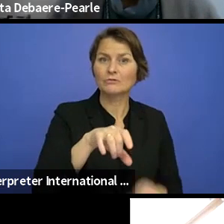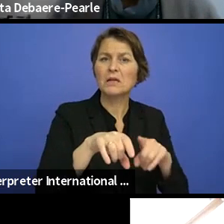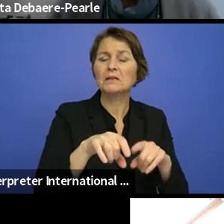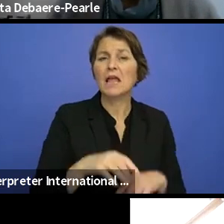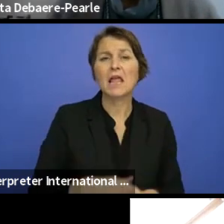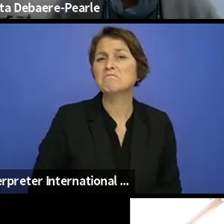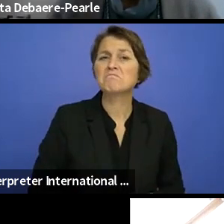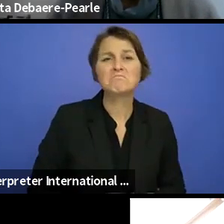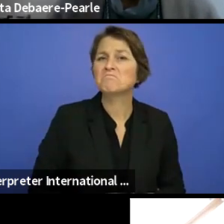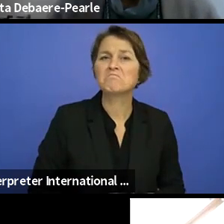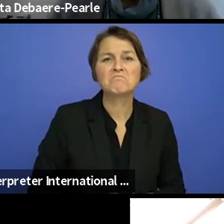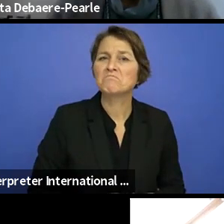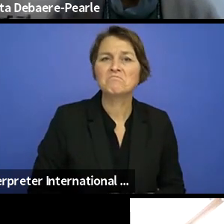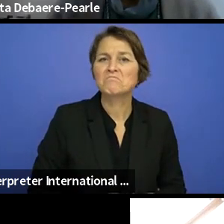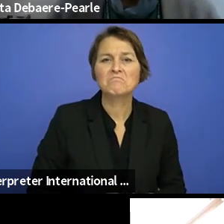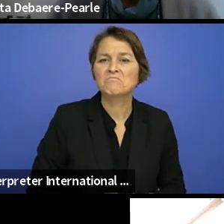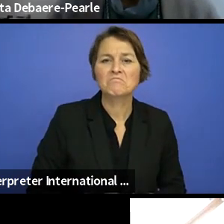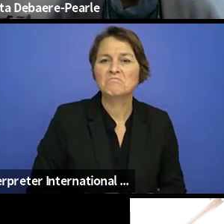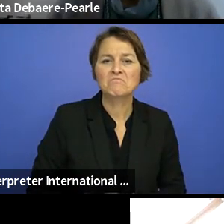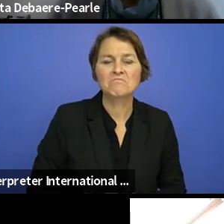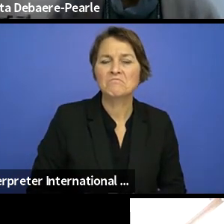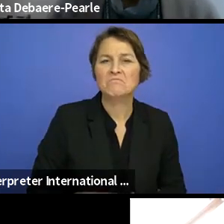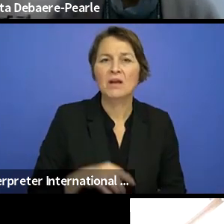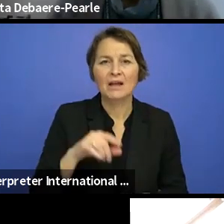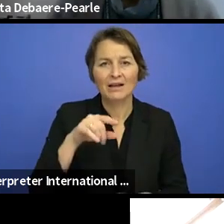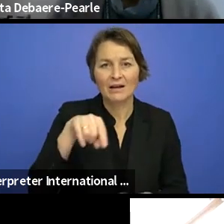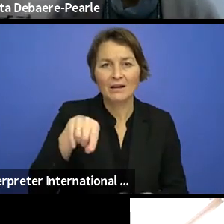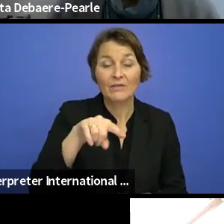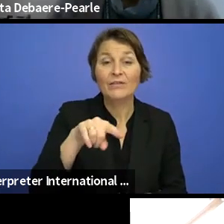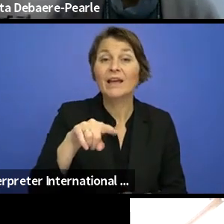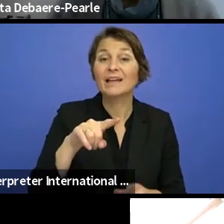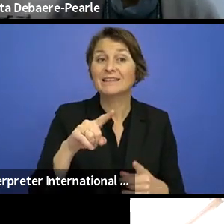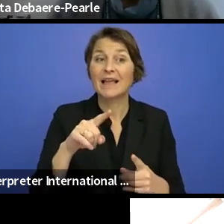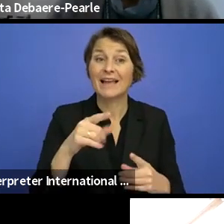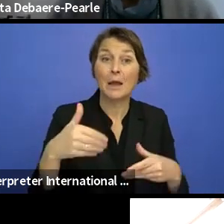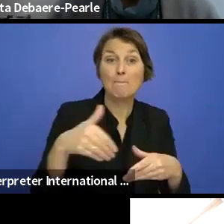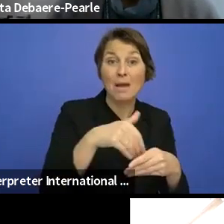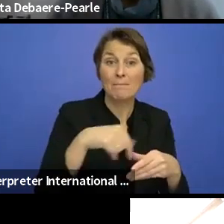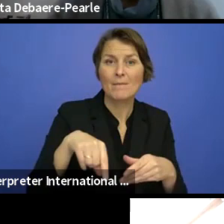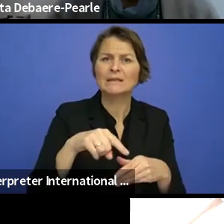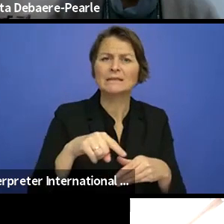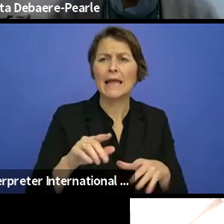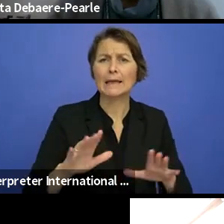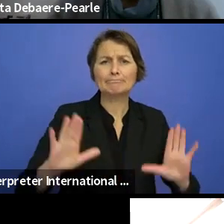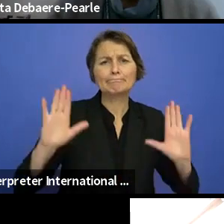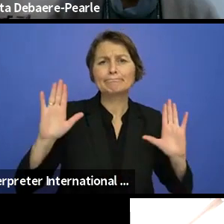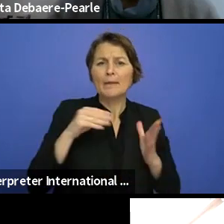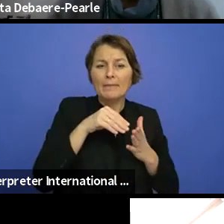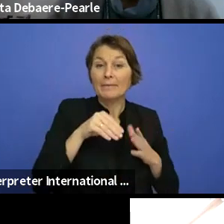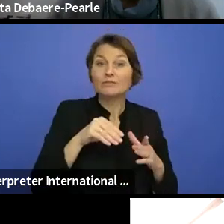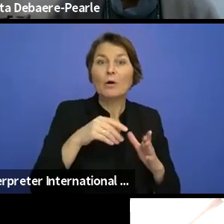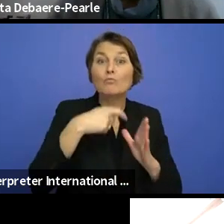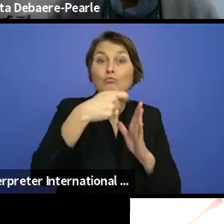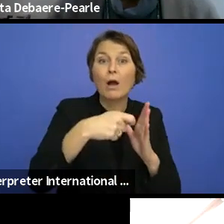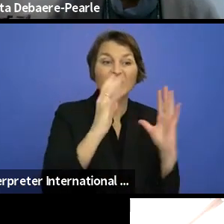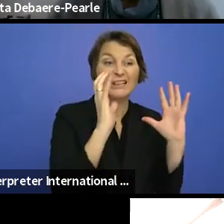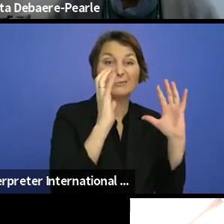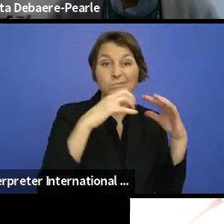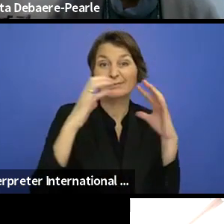the needed fee, the additional fee that the member states needs to pay, and therefore a lot of projects could not work out. This